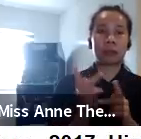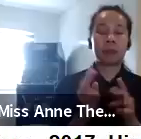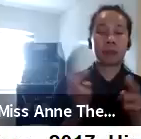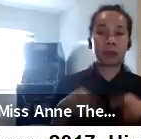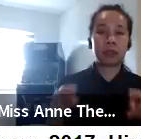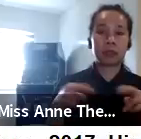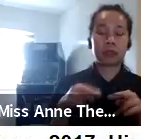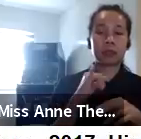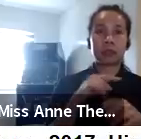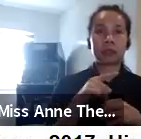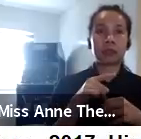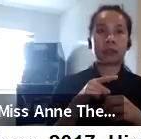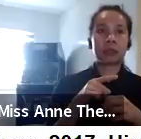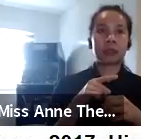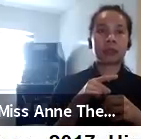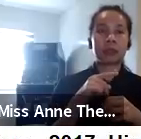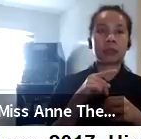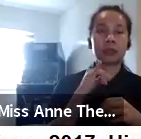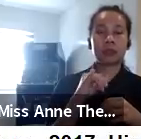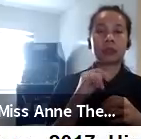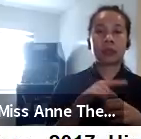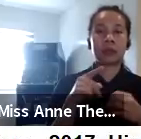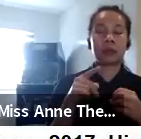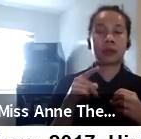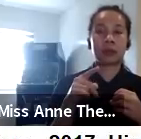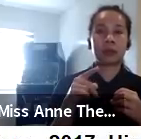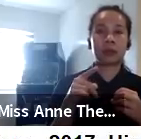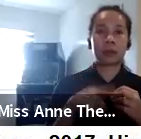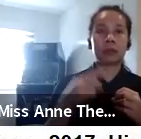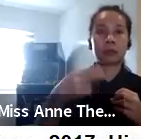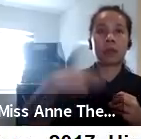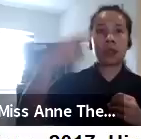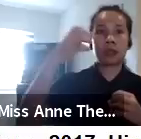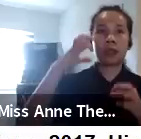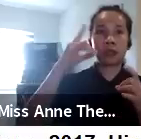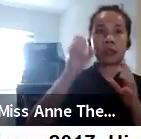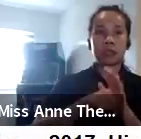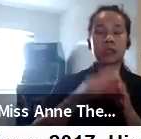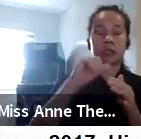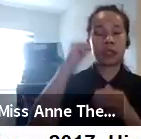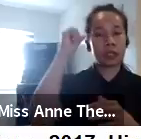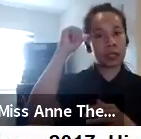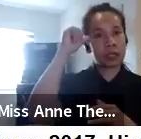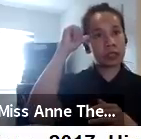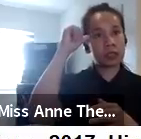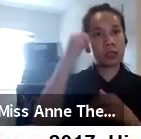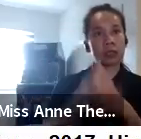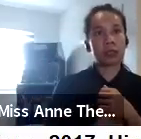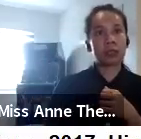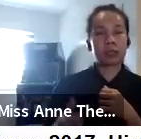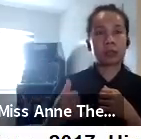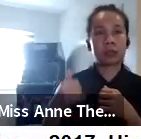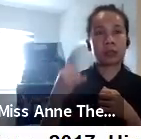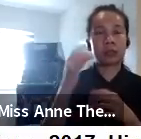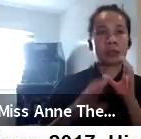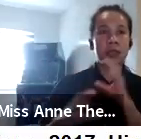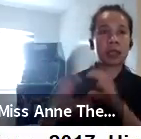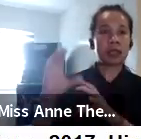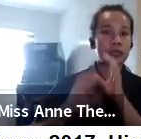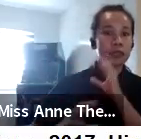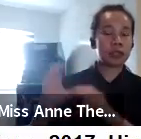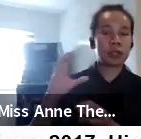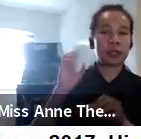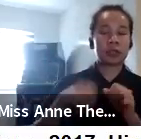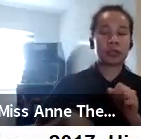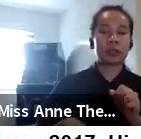Routledge Publishing, that is in the book Higher Education in the Asian Country. So you can see in the slide, and